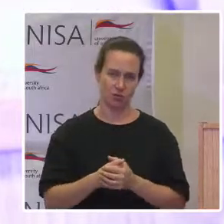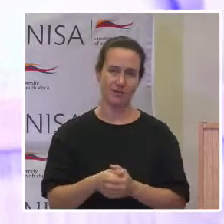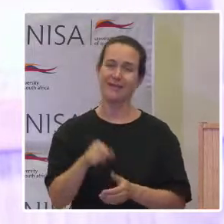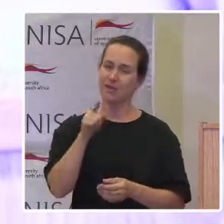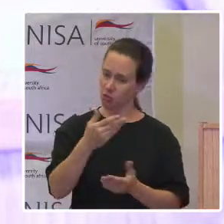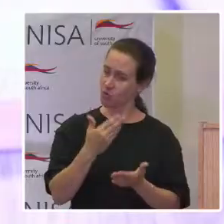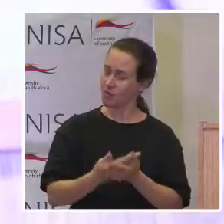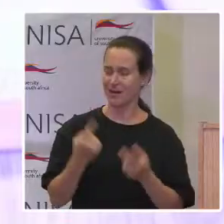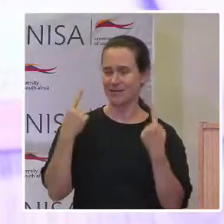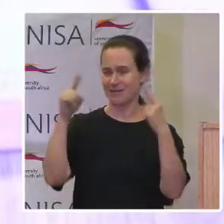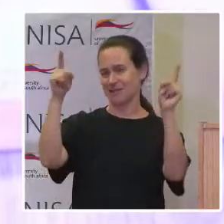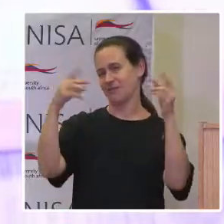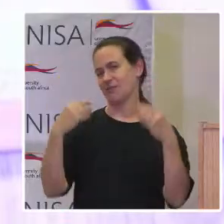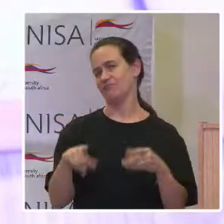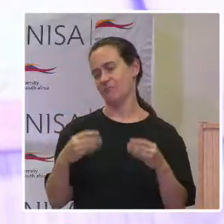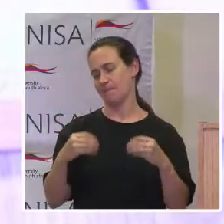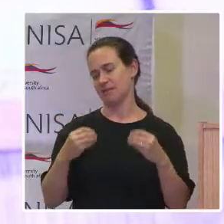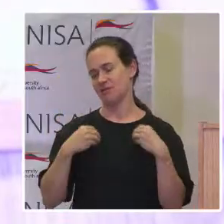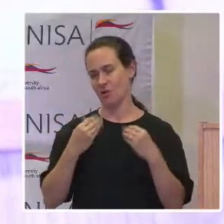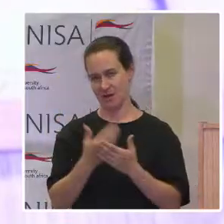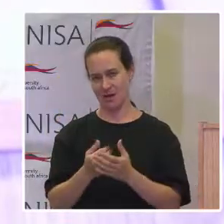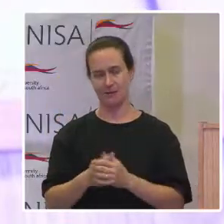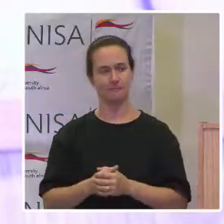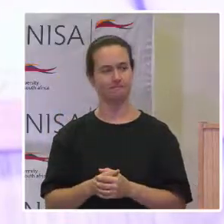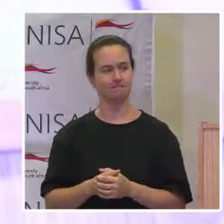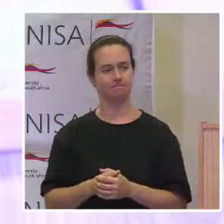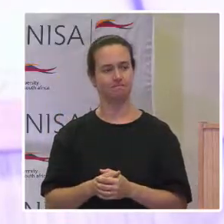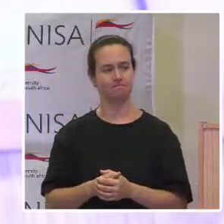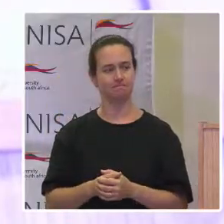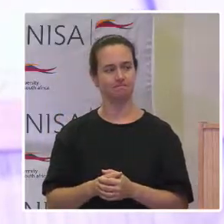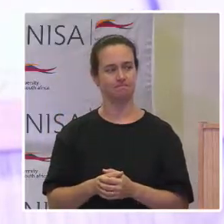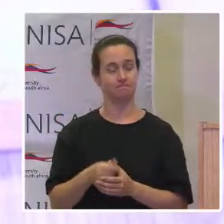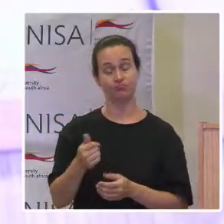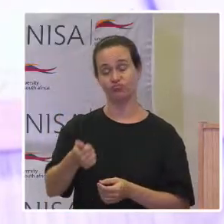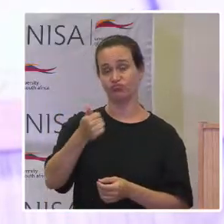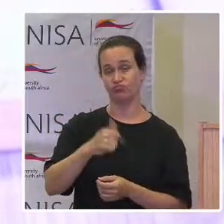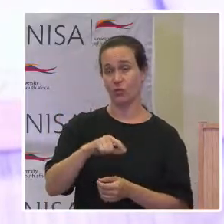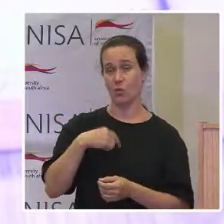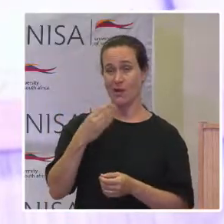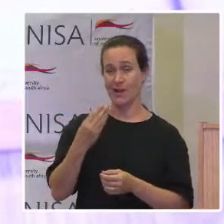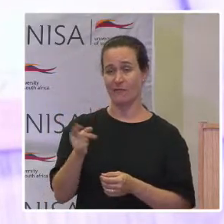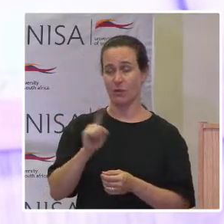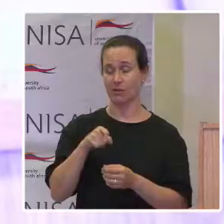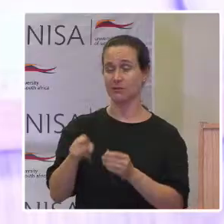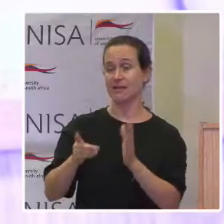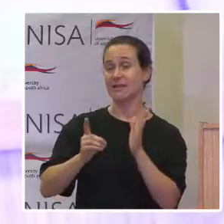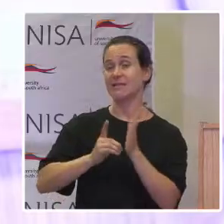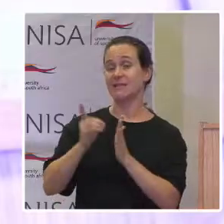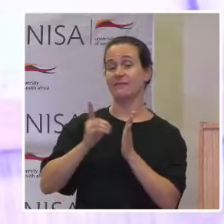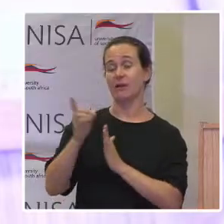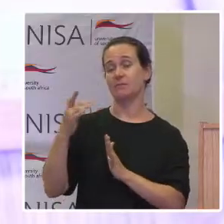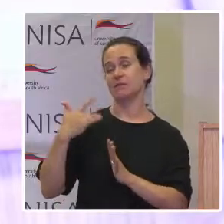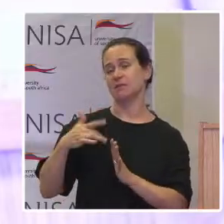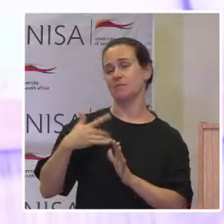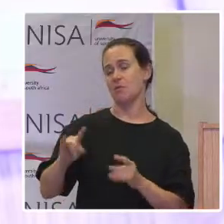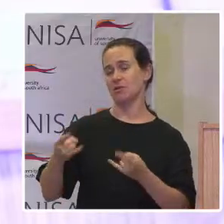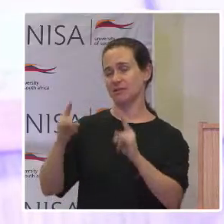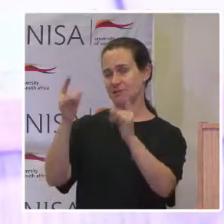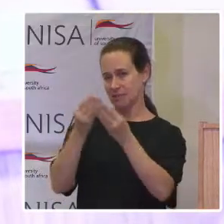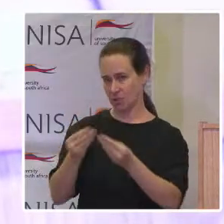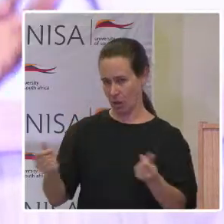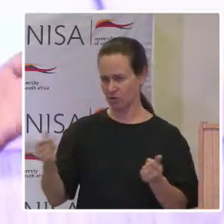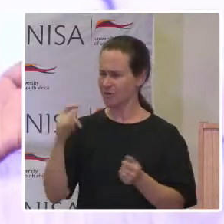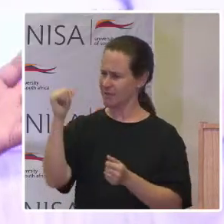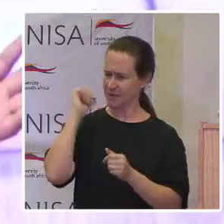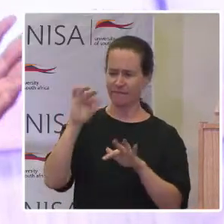become a very successful entrepreneur. And then we also have the development of the smart city solutions. I think